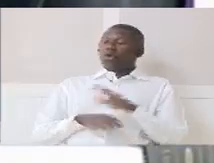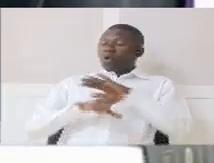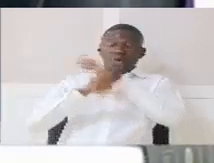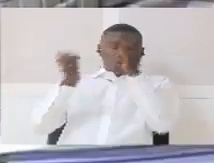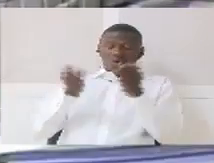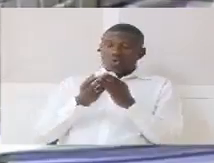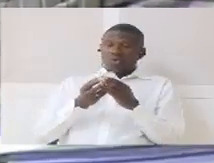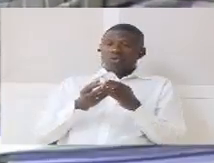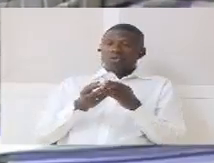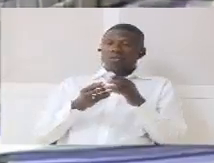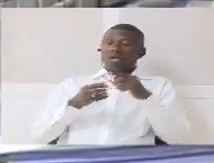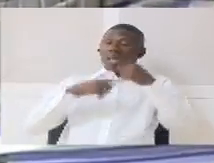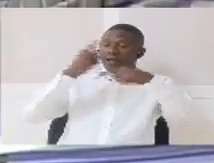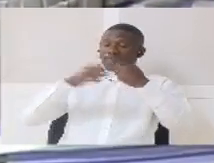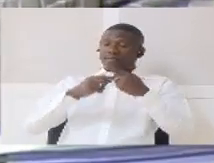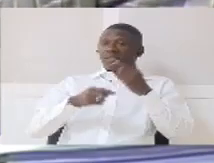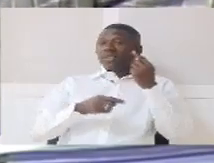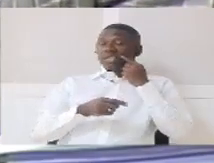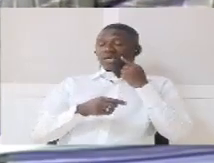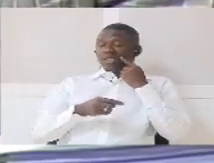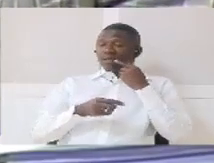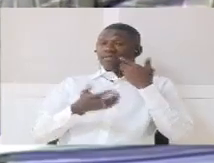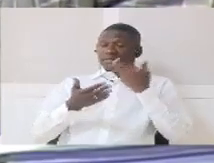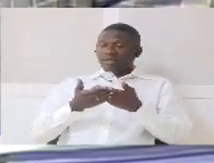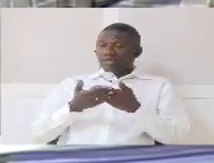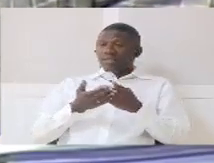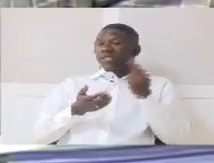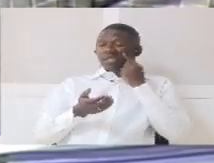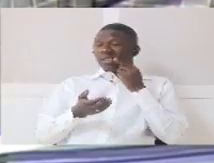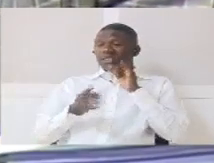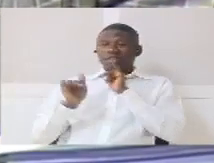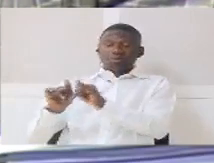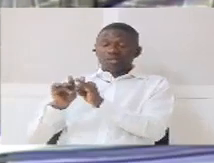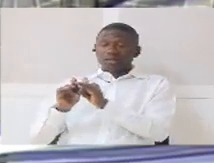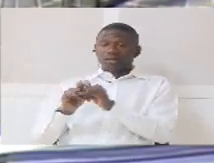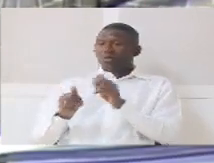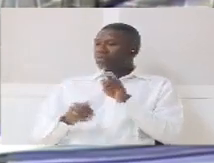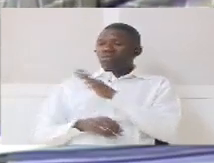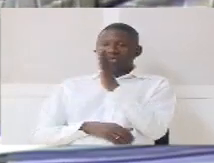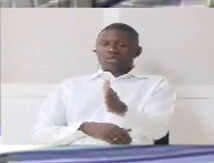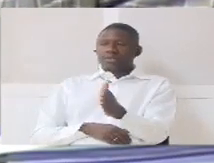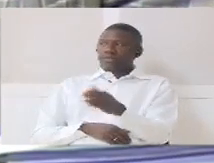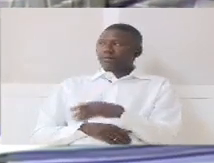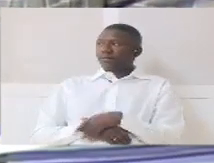the extra days he spent after the expiry of his term, prison term, are illegal detention. Because well,